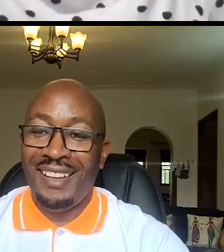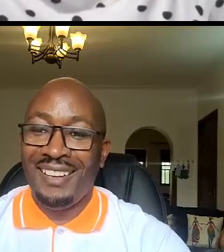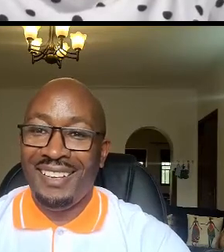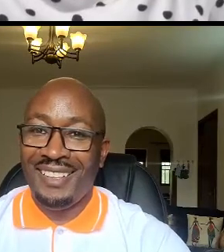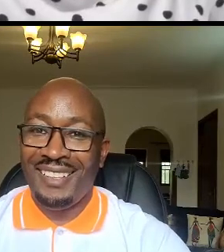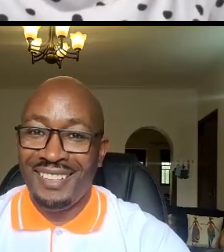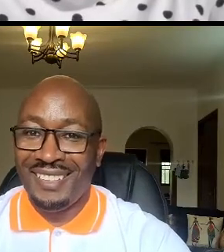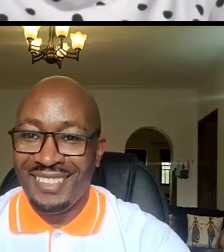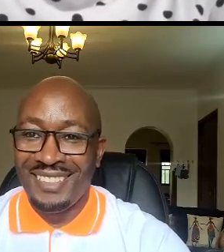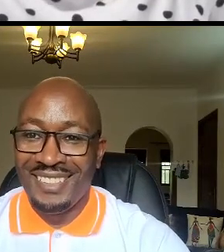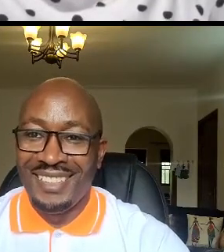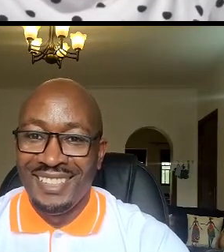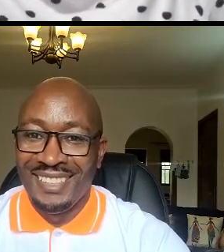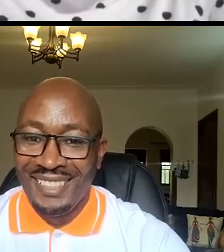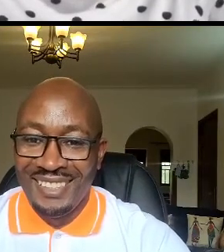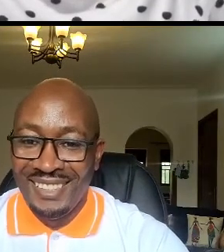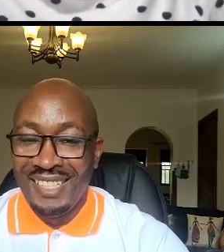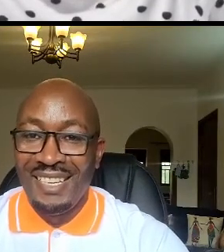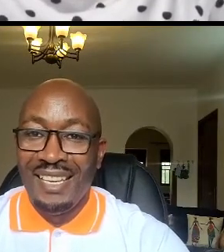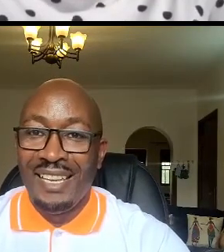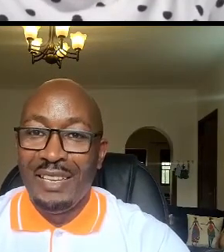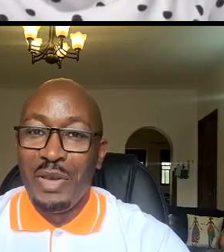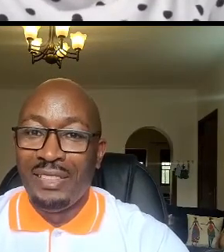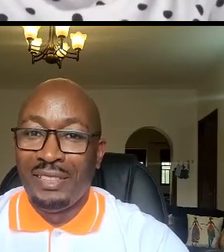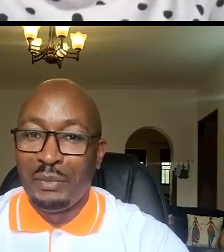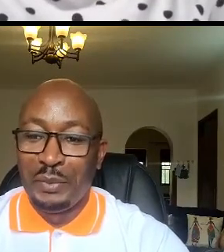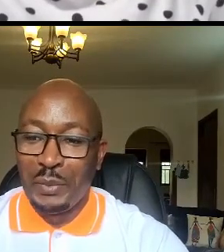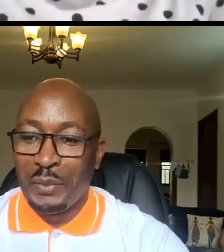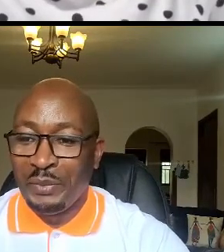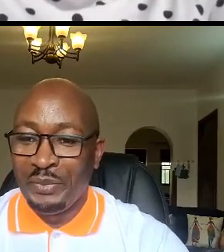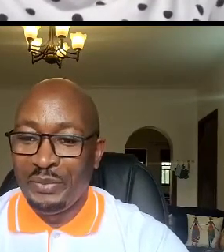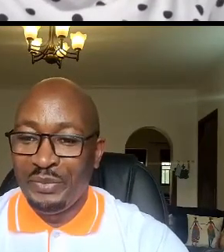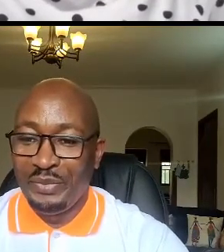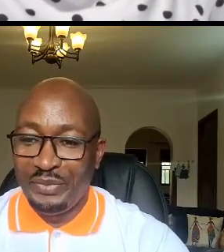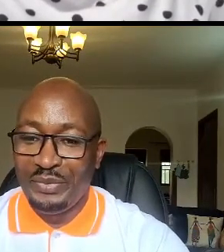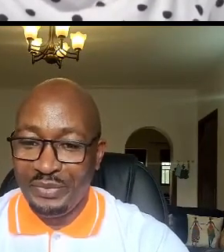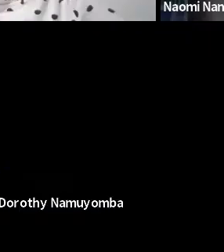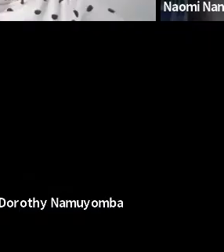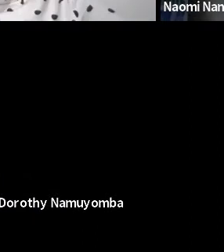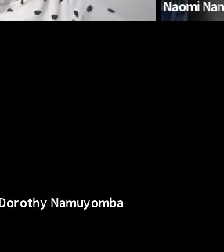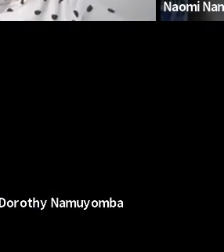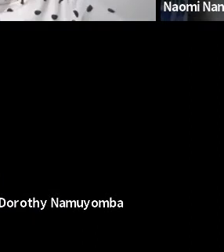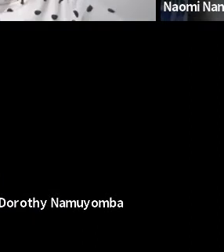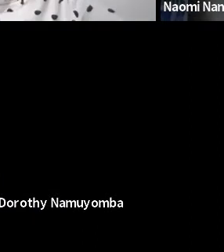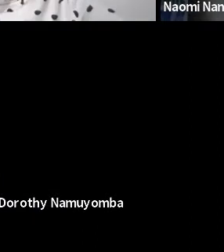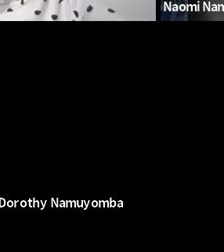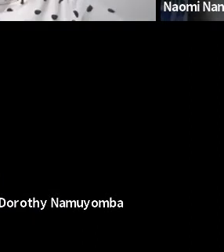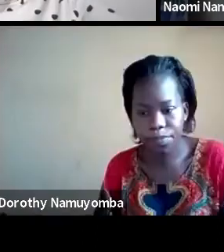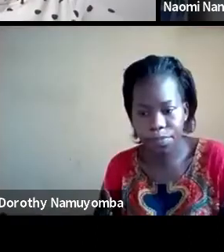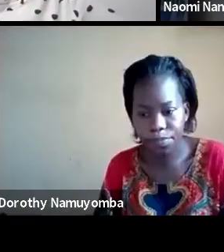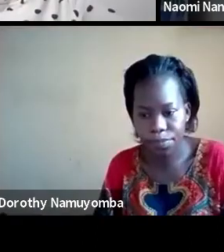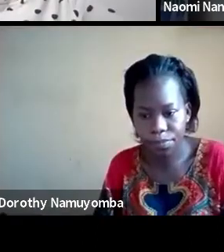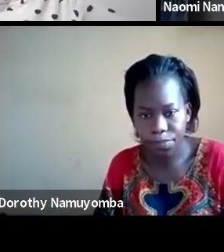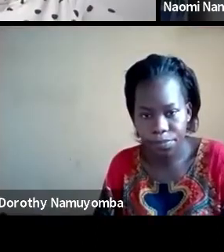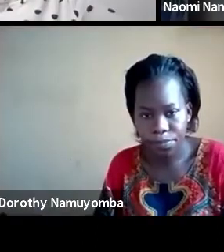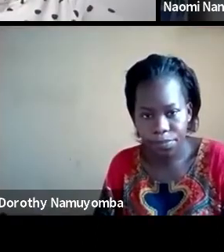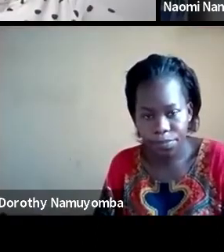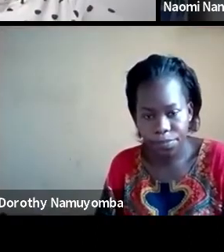even marble in your bathroom and all over. And these are minerals that are spread across the entire